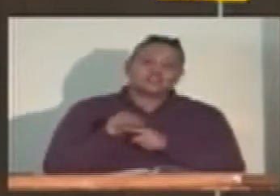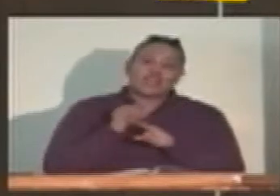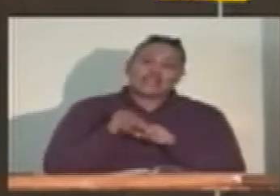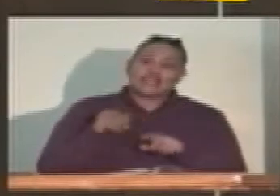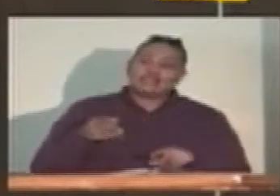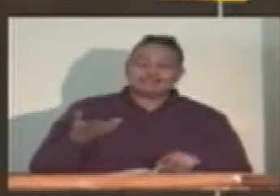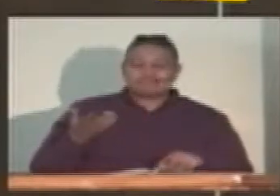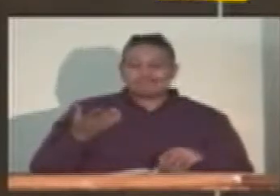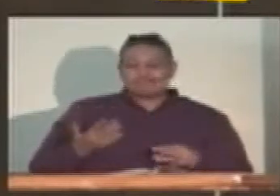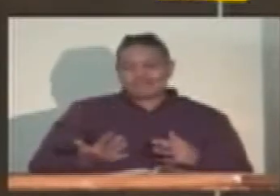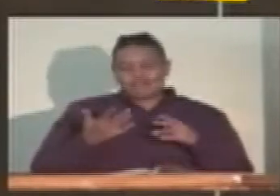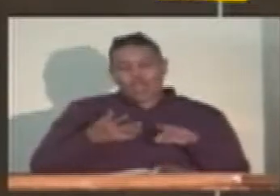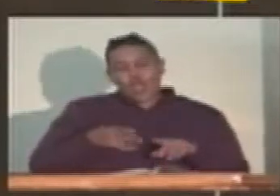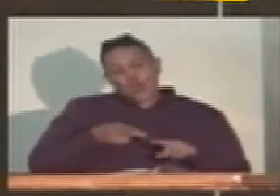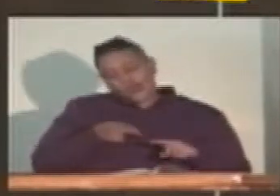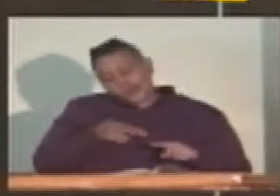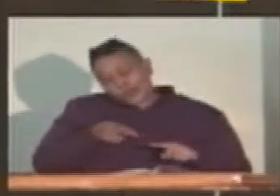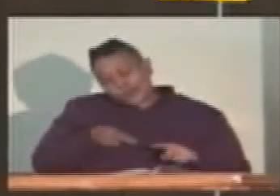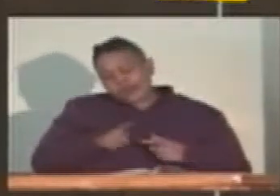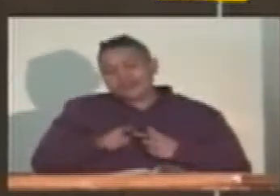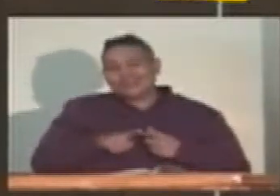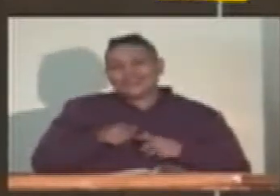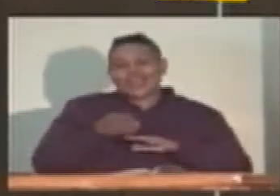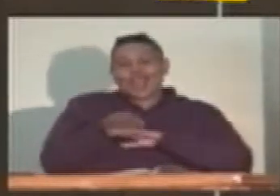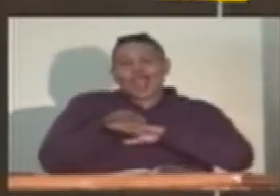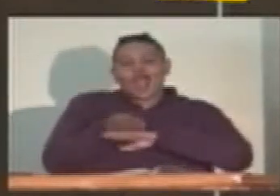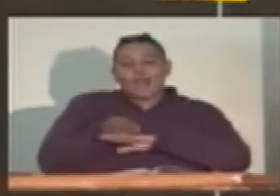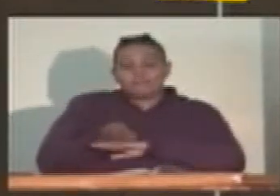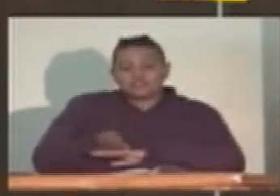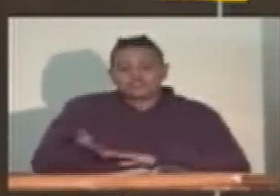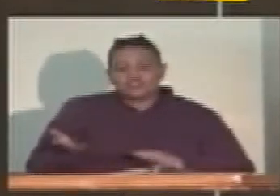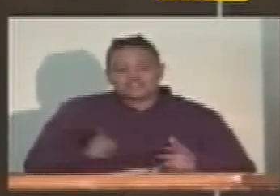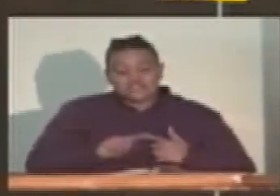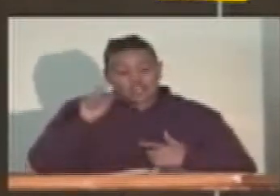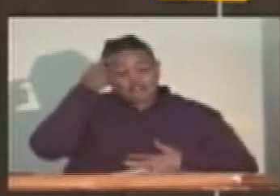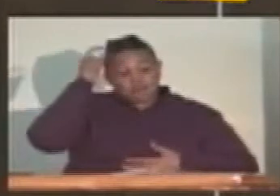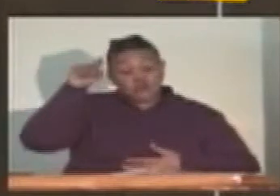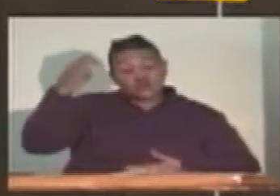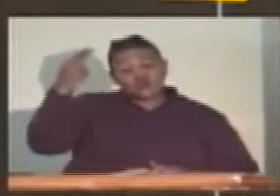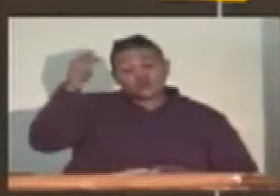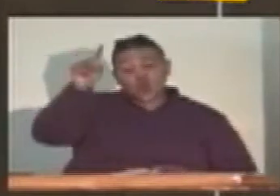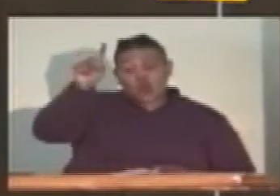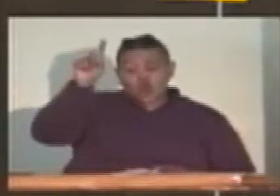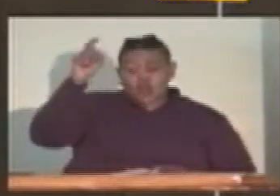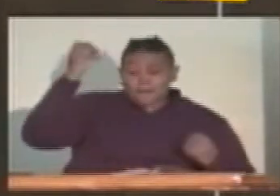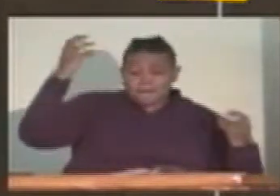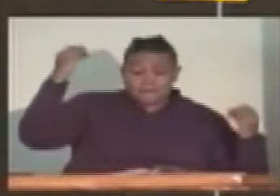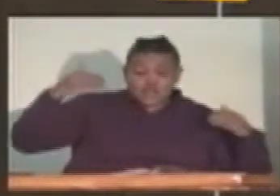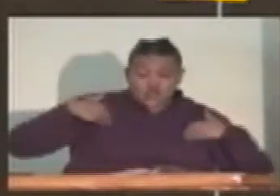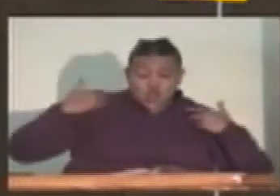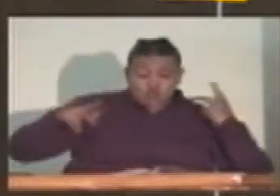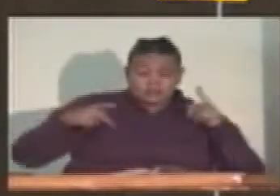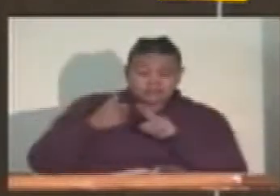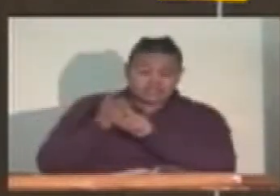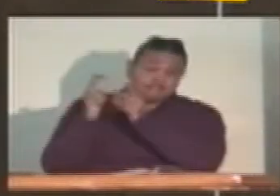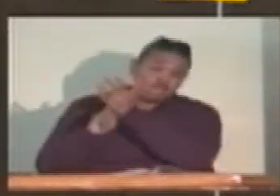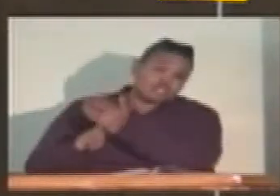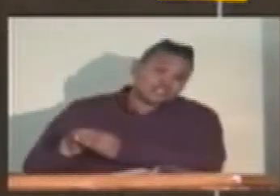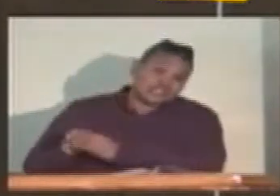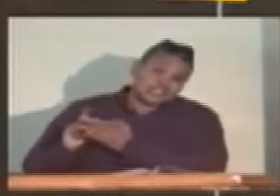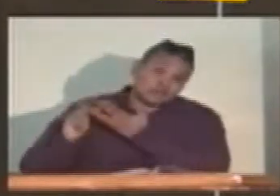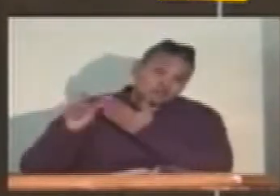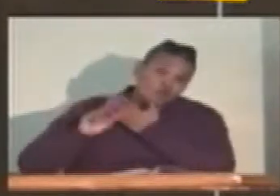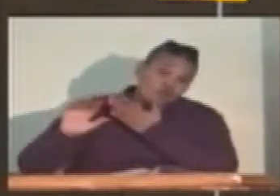welding, you can train them in carpentry. The government should use the hundreds of young people being registered in the